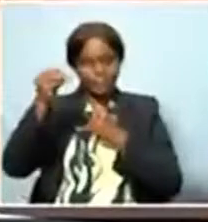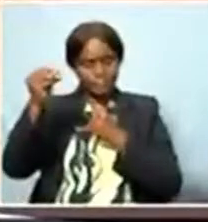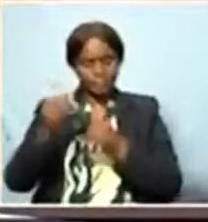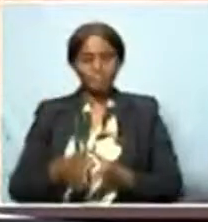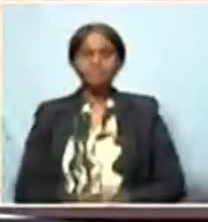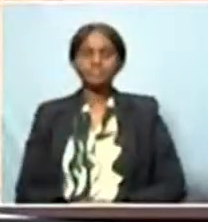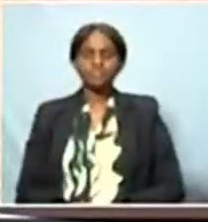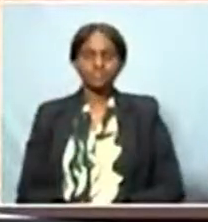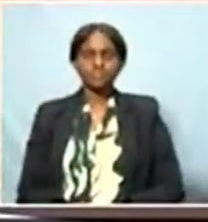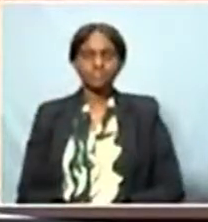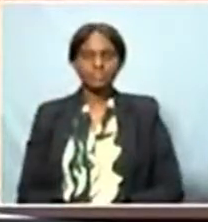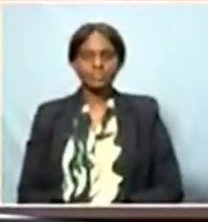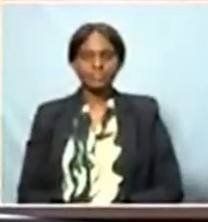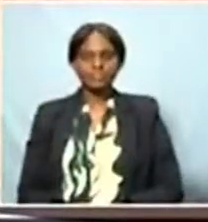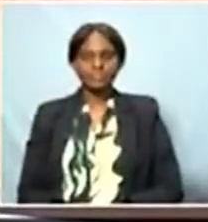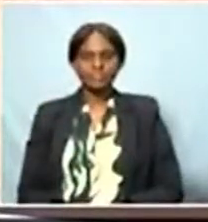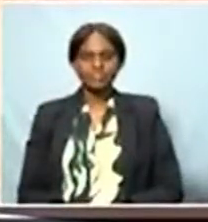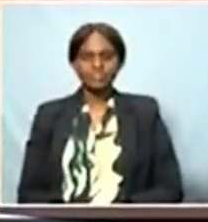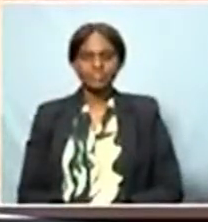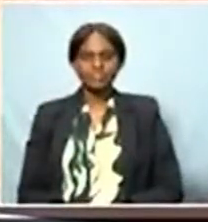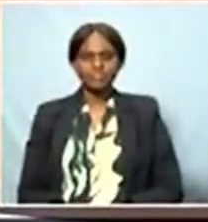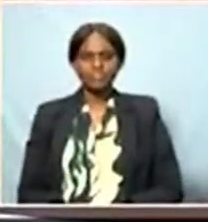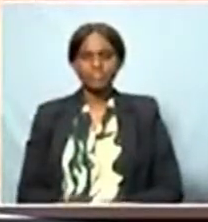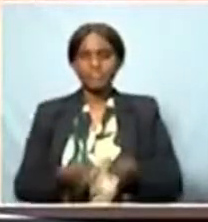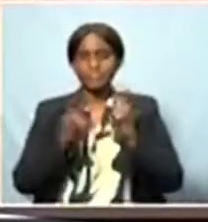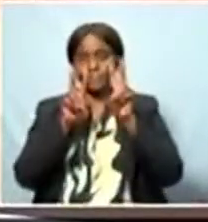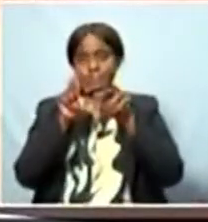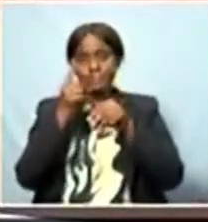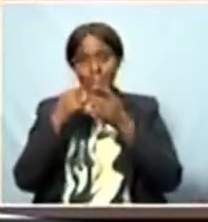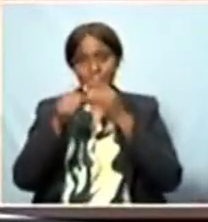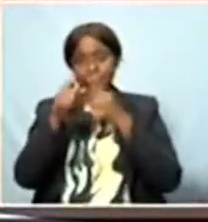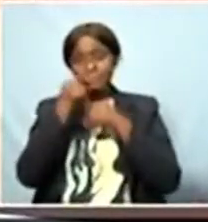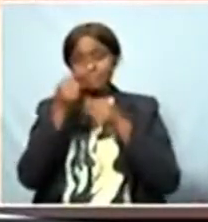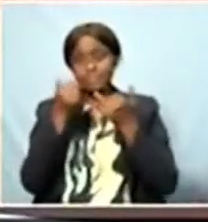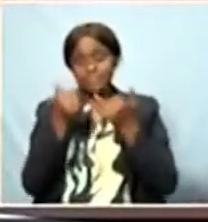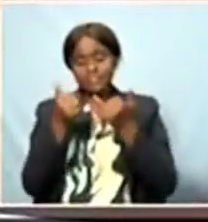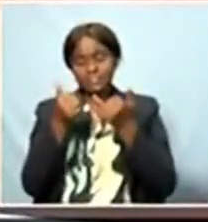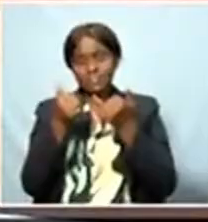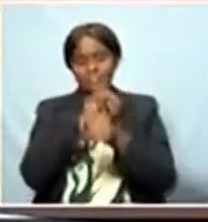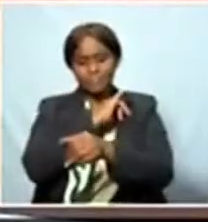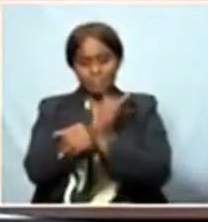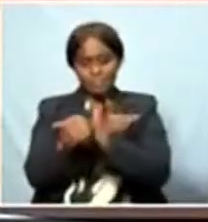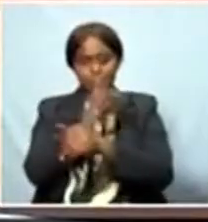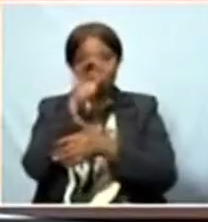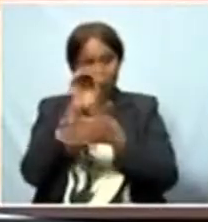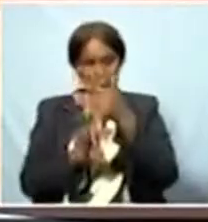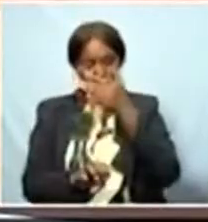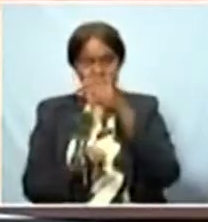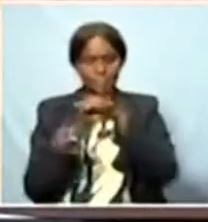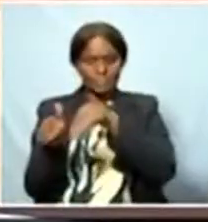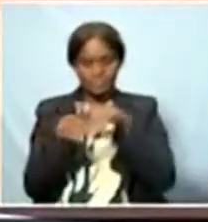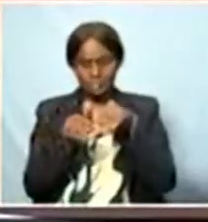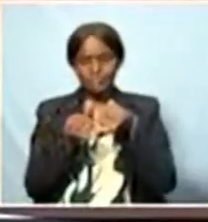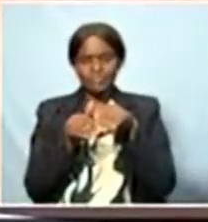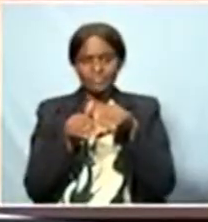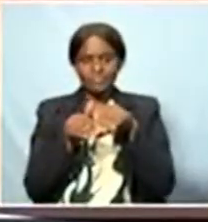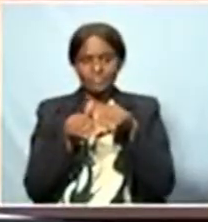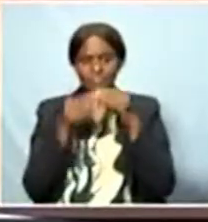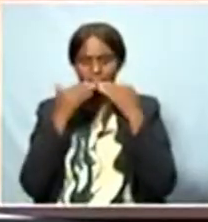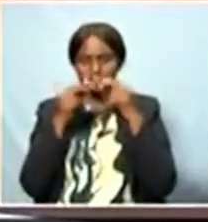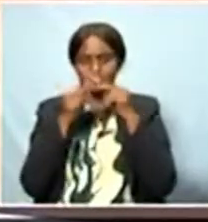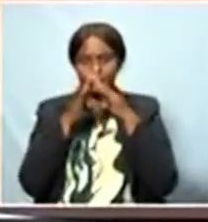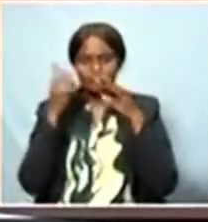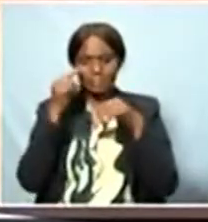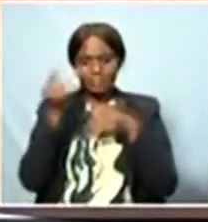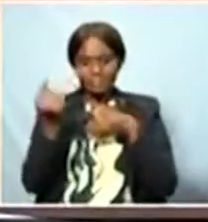door. And watch what you say now. So the immunity under Cap 12 is withdrawn. And thank you so much